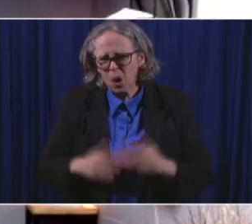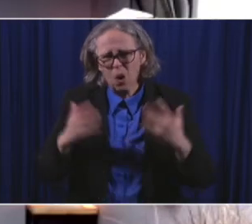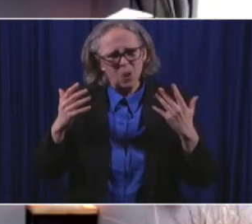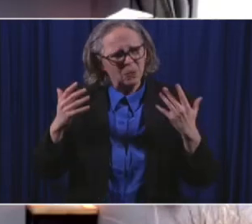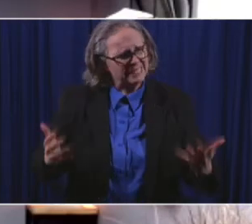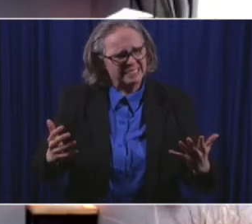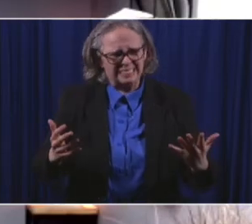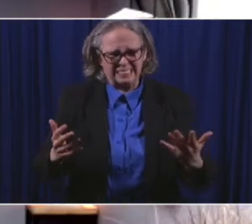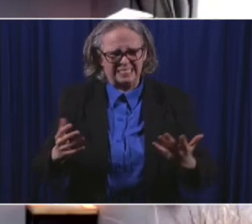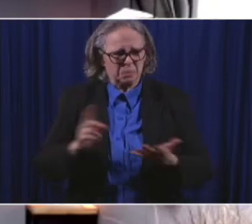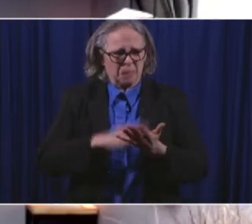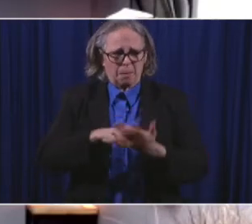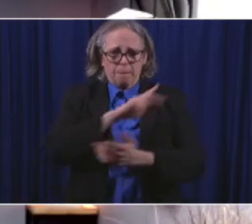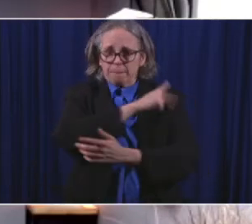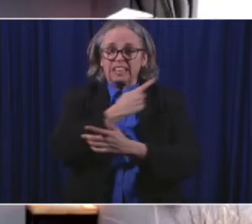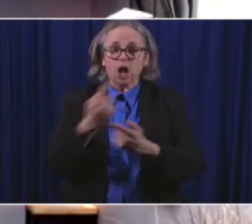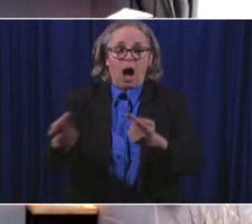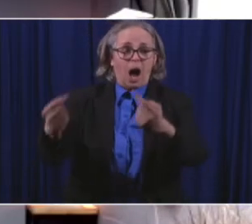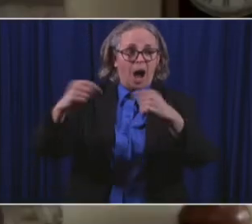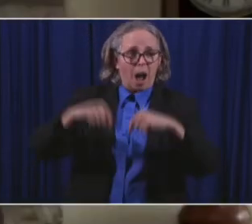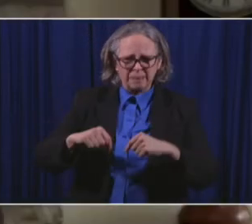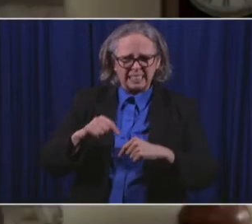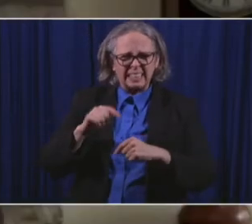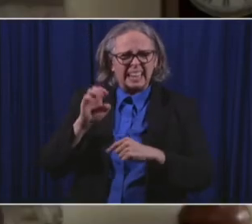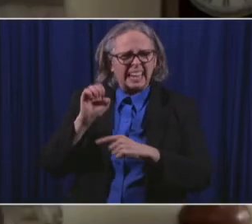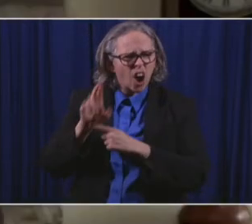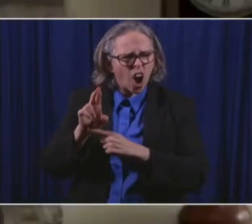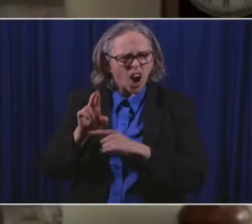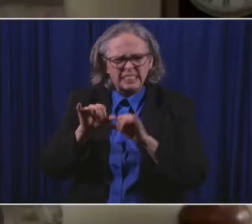So we're just really bogged down.